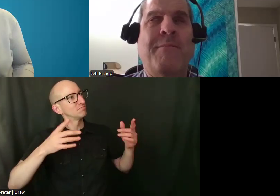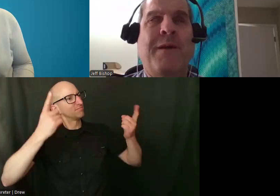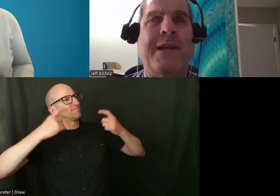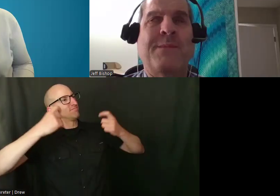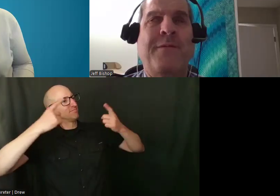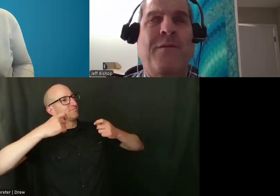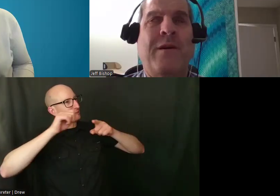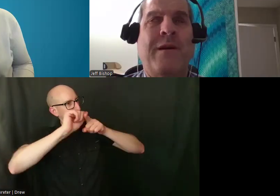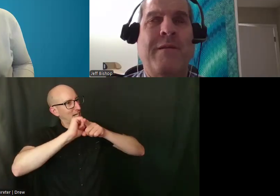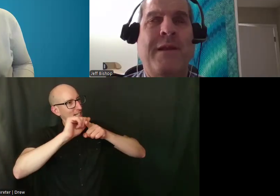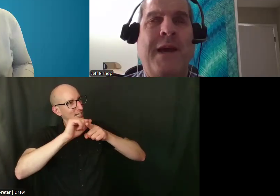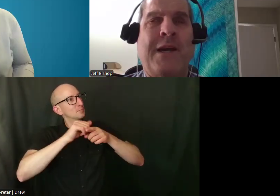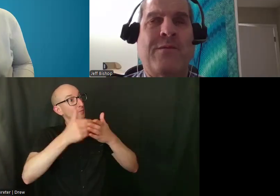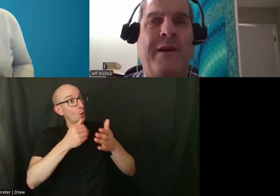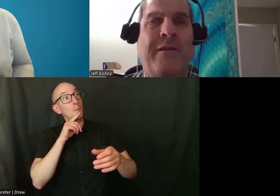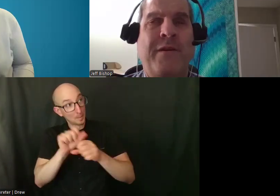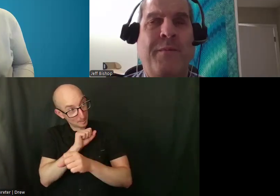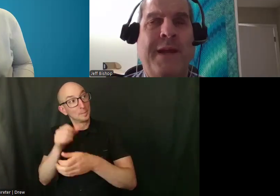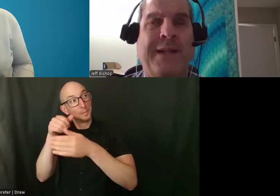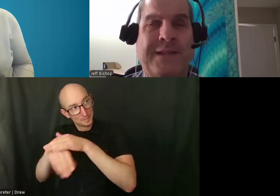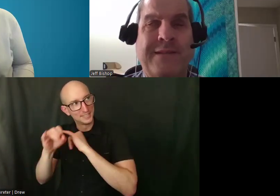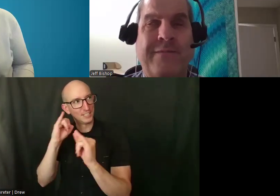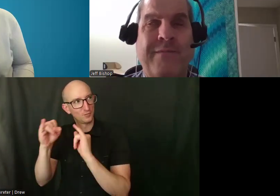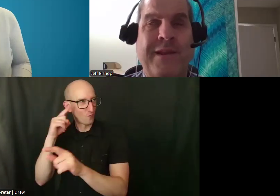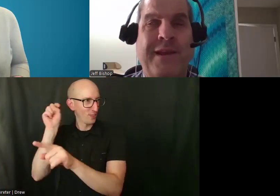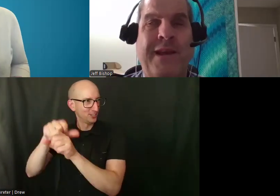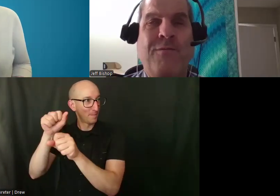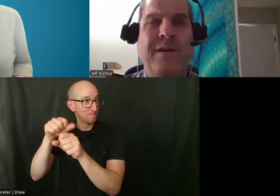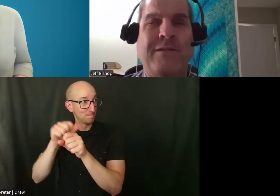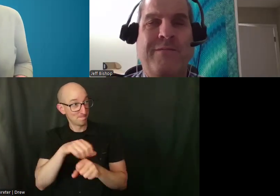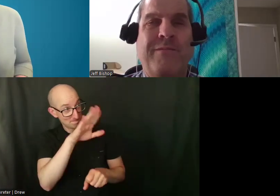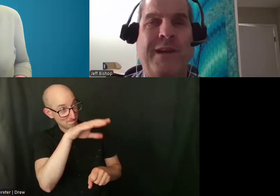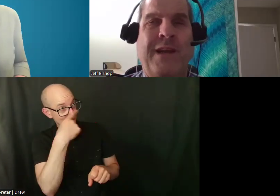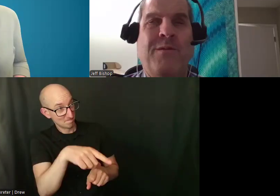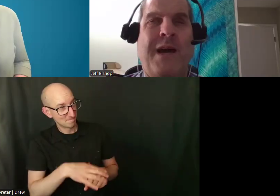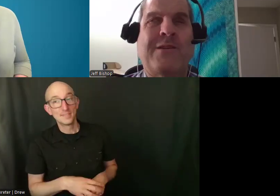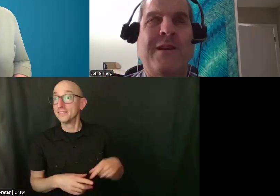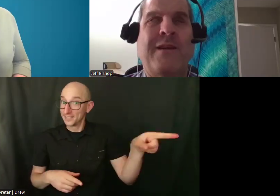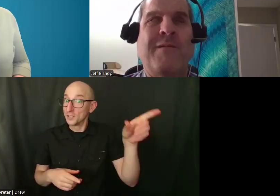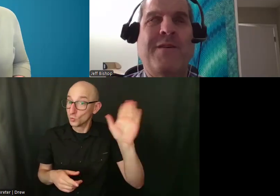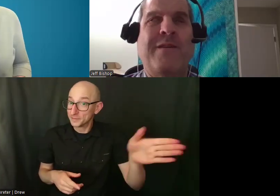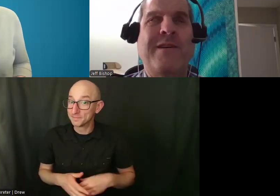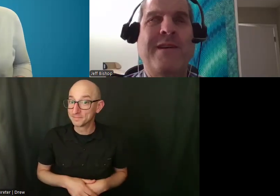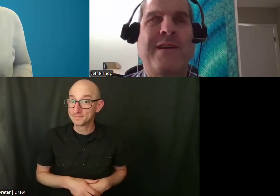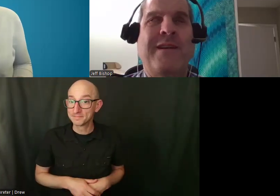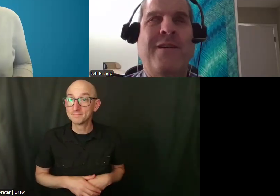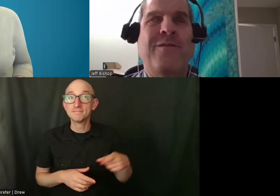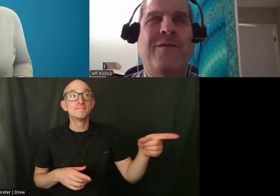I can practice before the actual interview begins. And it will. and it will actually